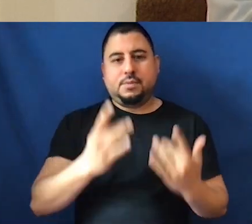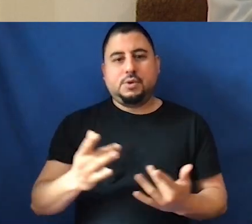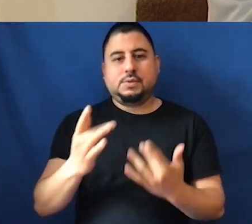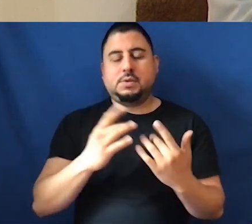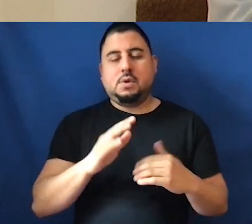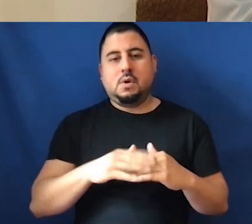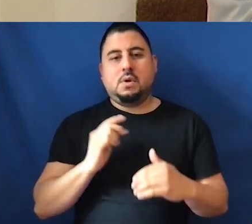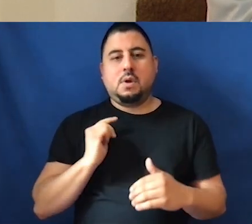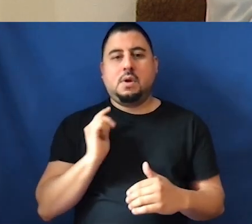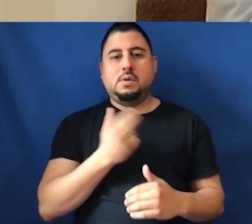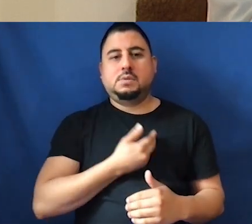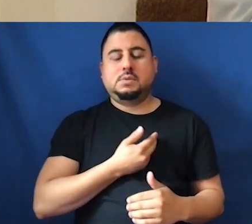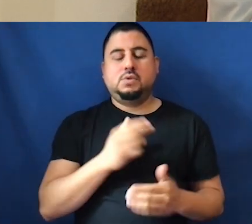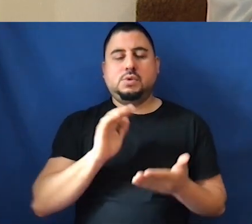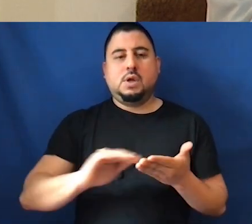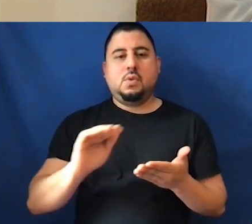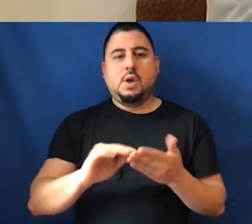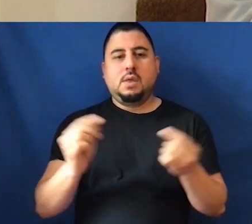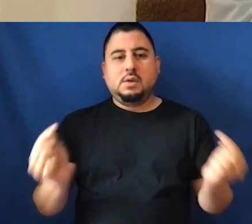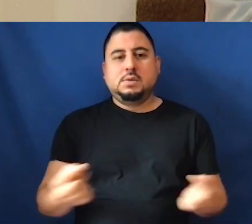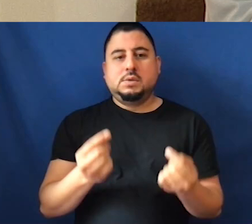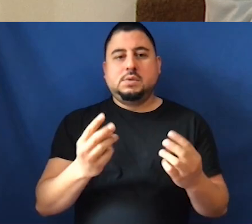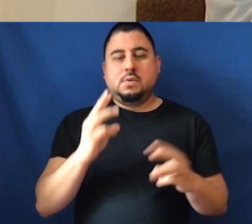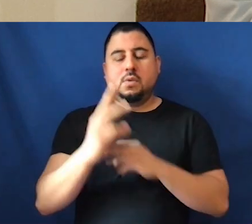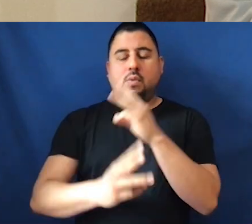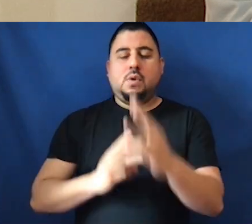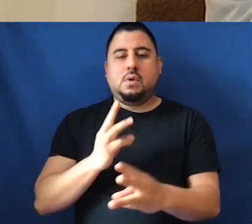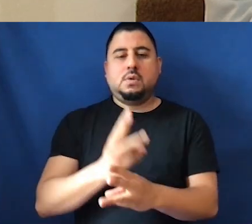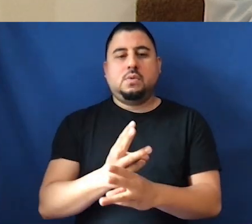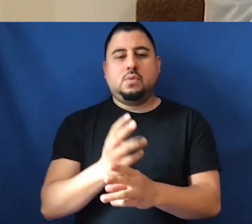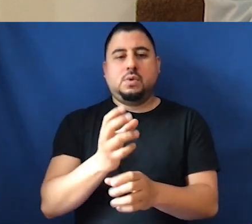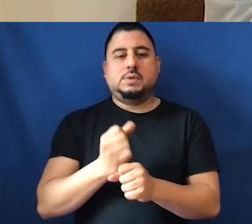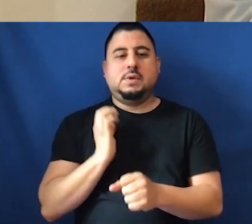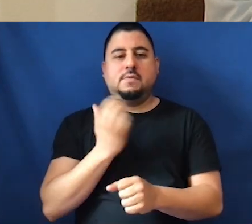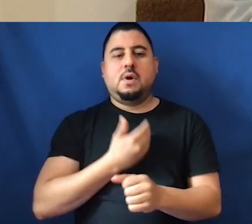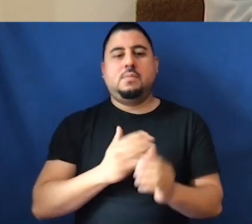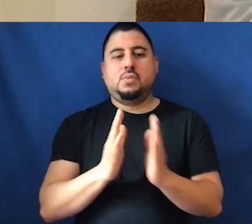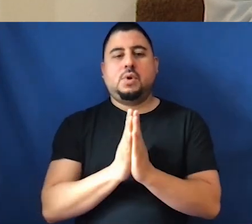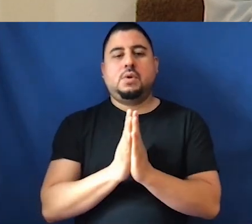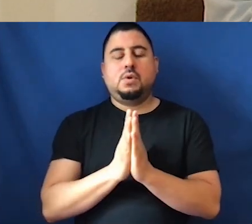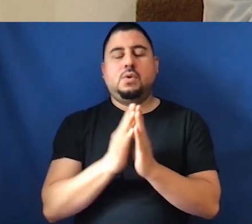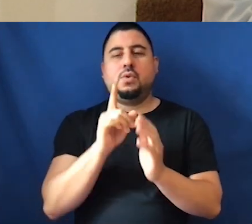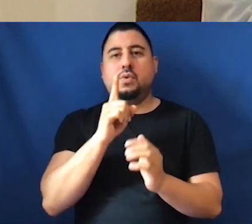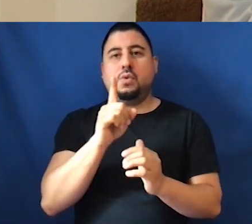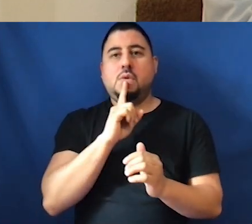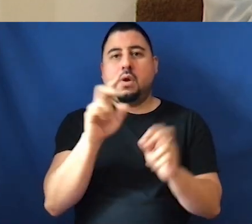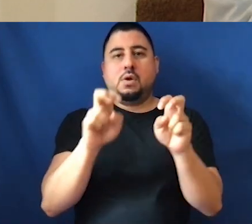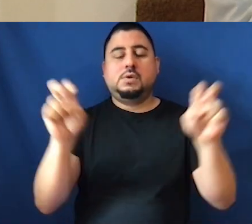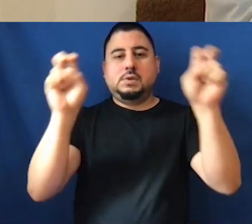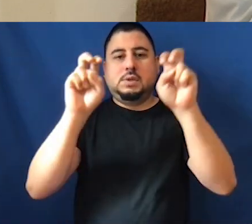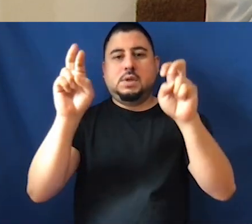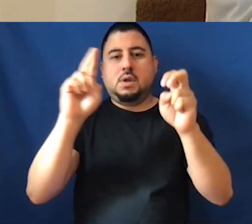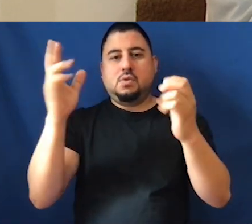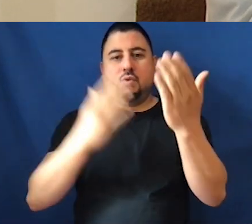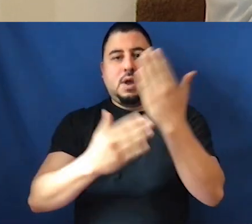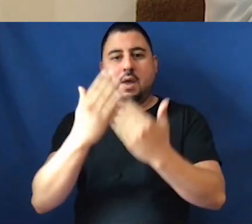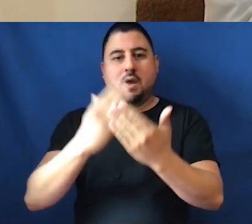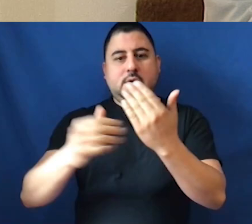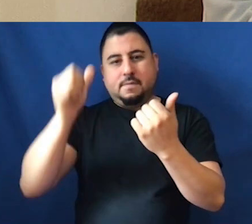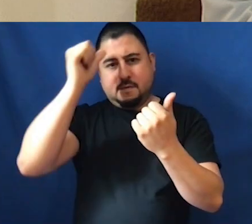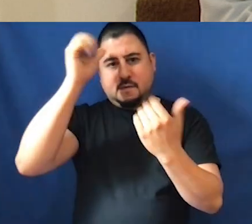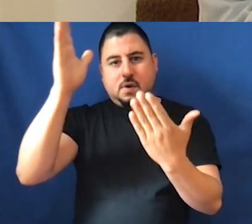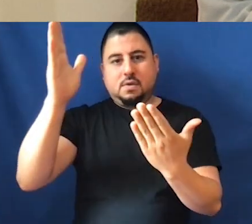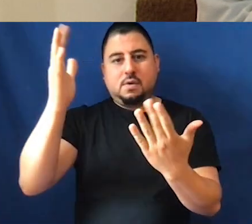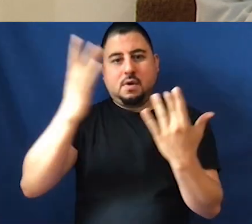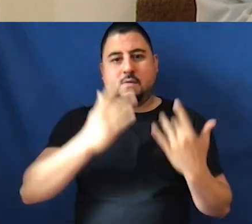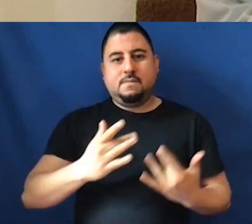have mercy on us. You take away the sins of the world, receive our prayer. You are seated at the right hand